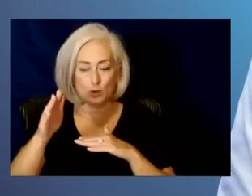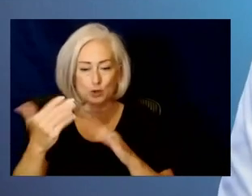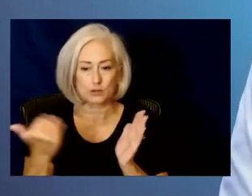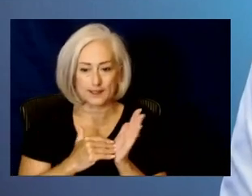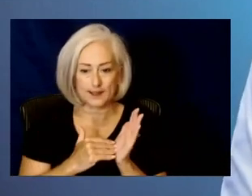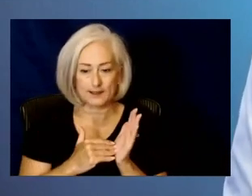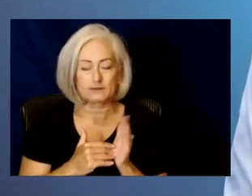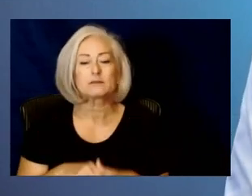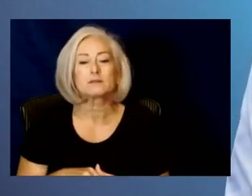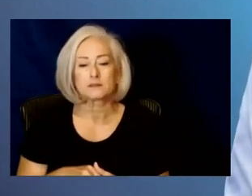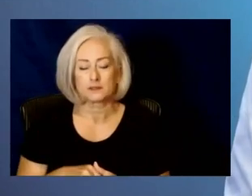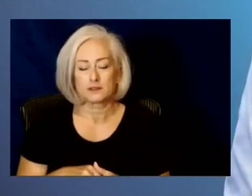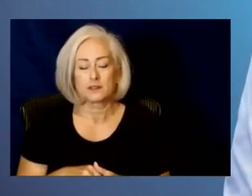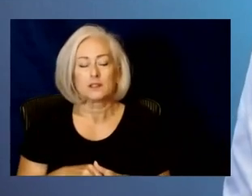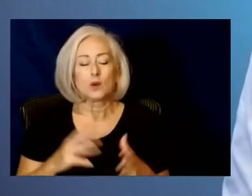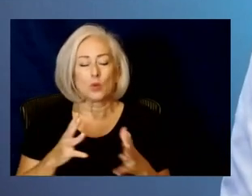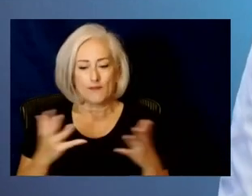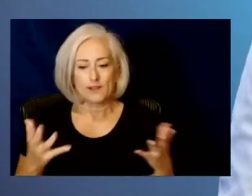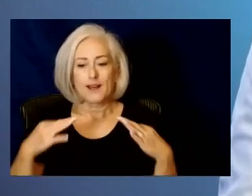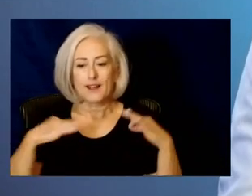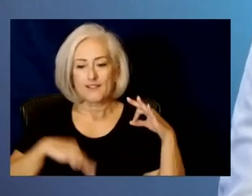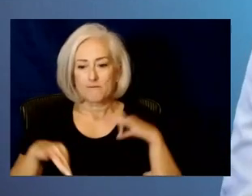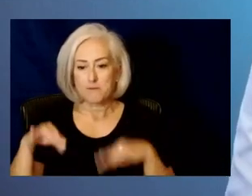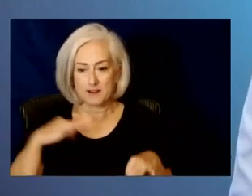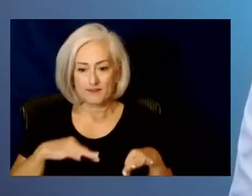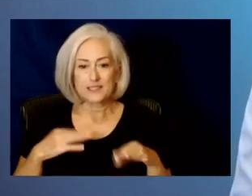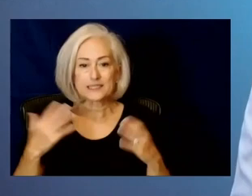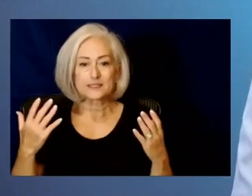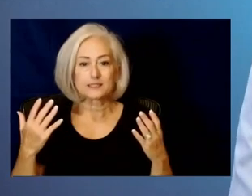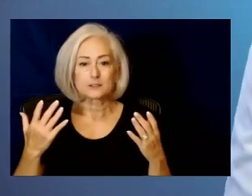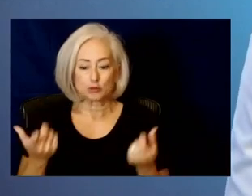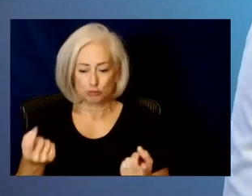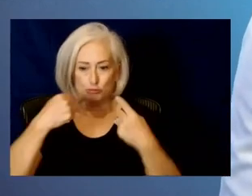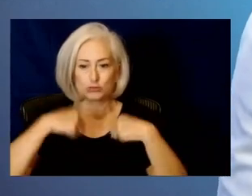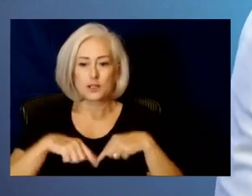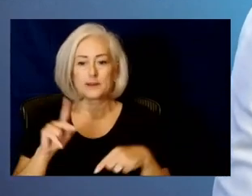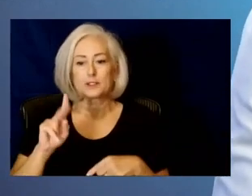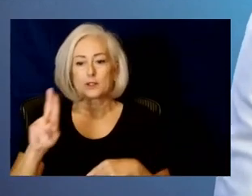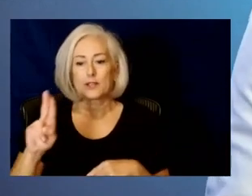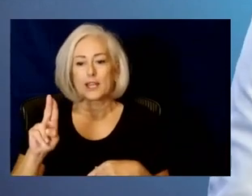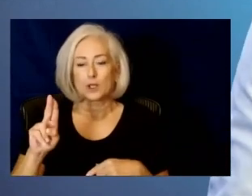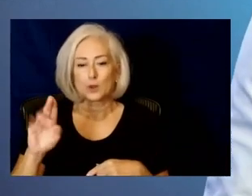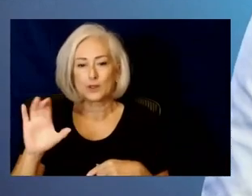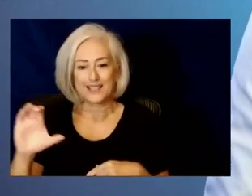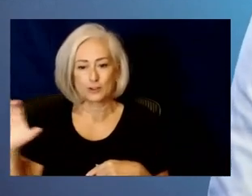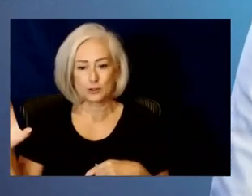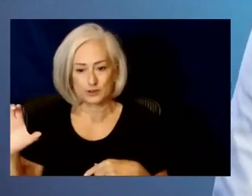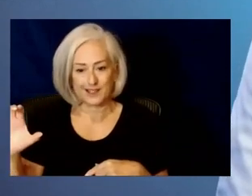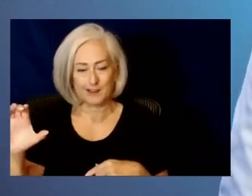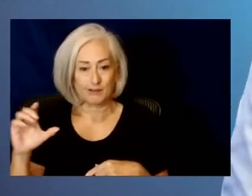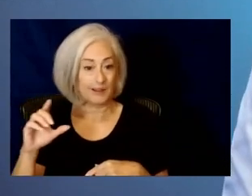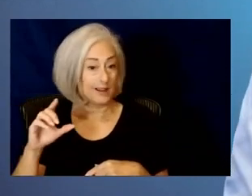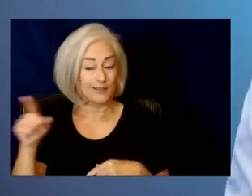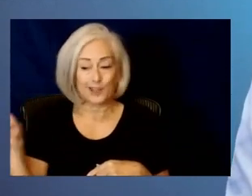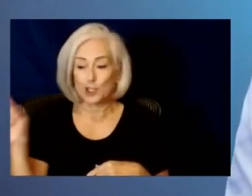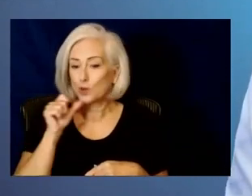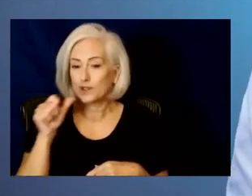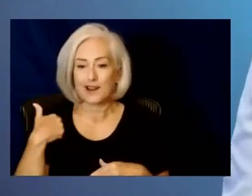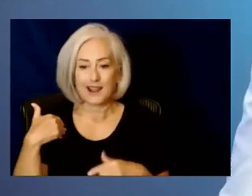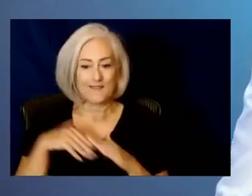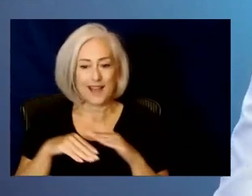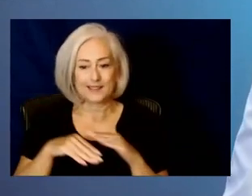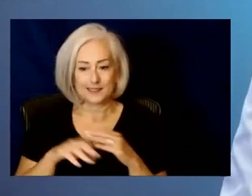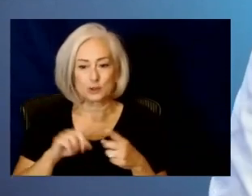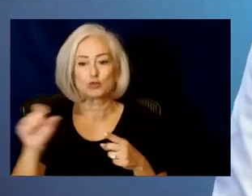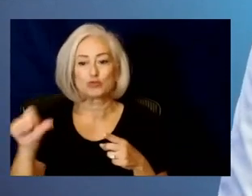there's a lot of advantages that coming to KU Cancer Center would give you that you would not have access elsewhere. And so I encourage you to